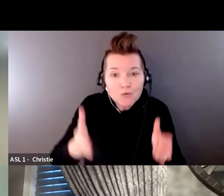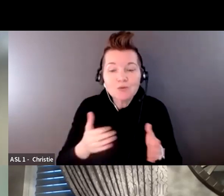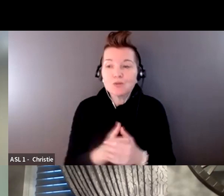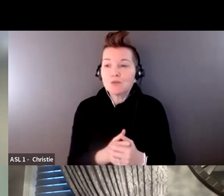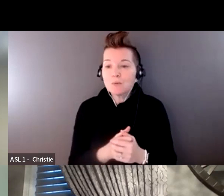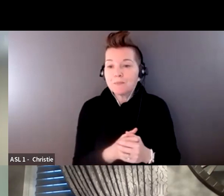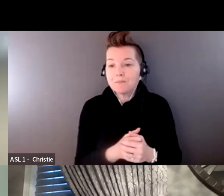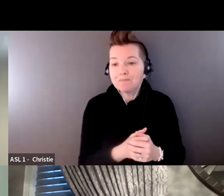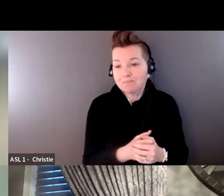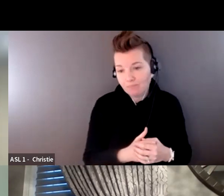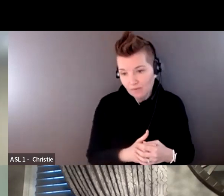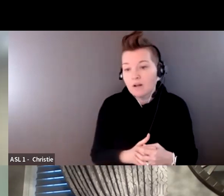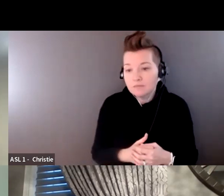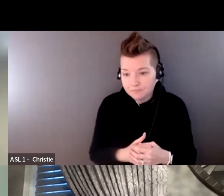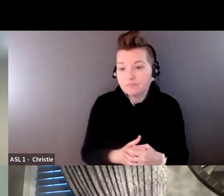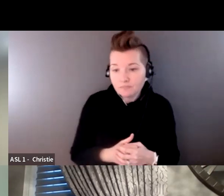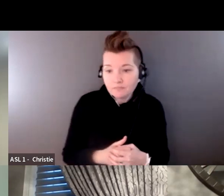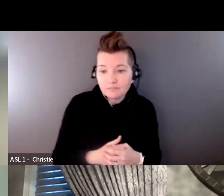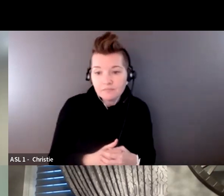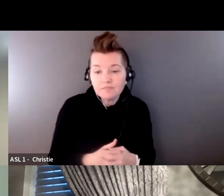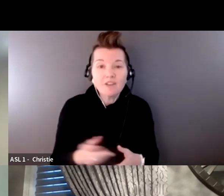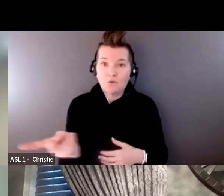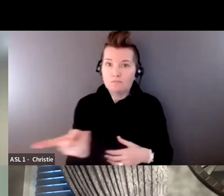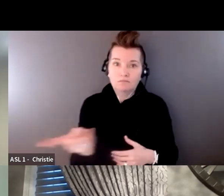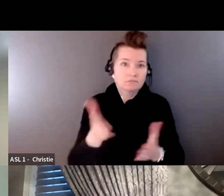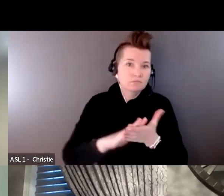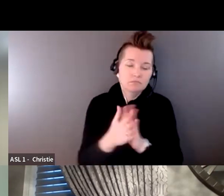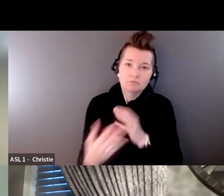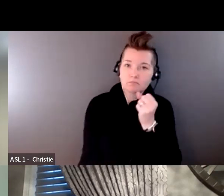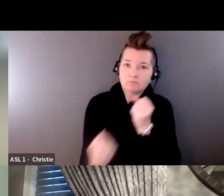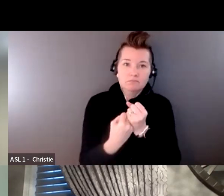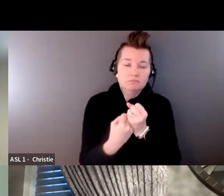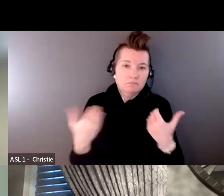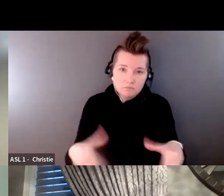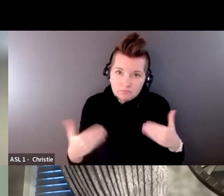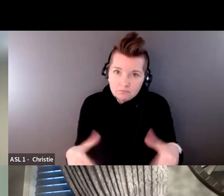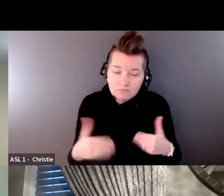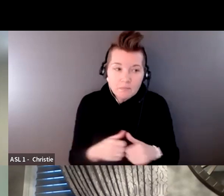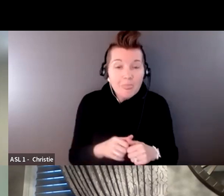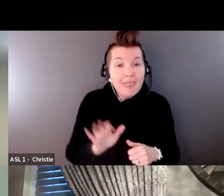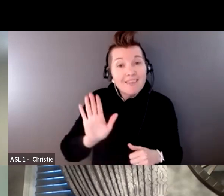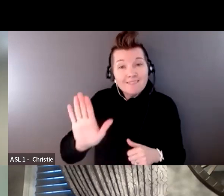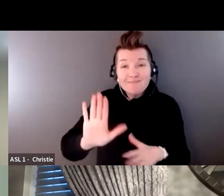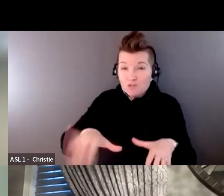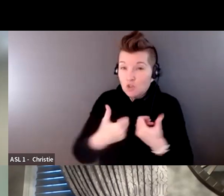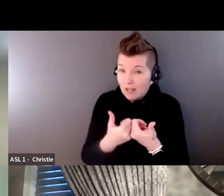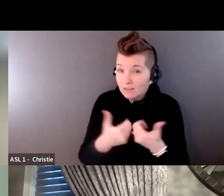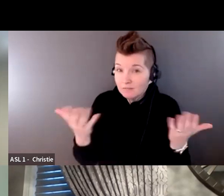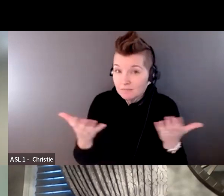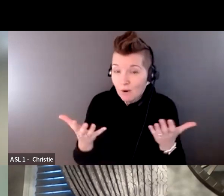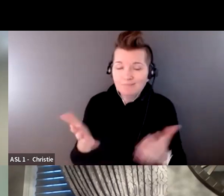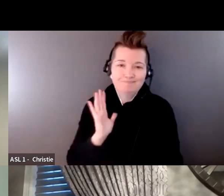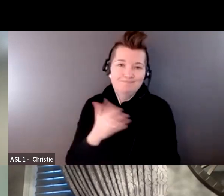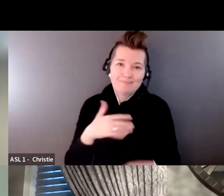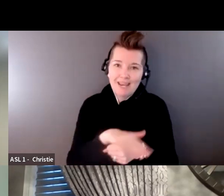lots and lots of support from the community. And as far as challenges for the community themselves, we're in a rural